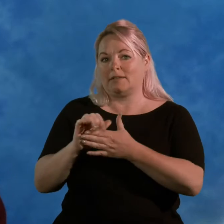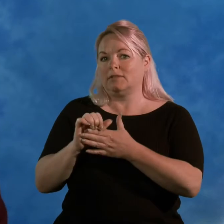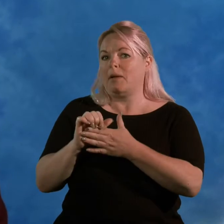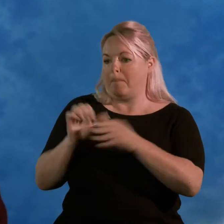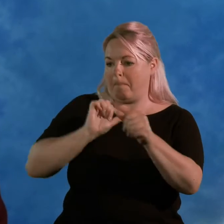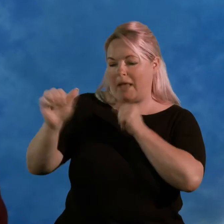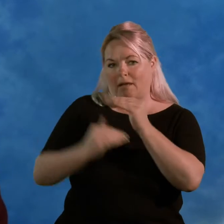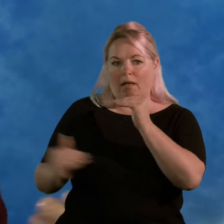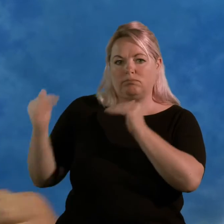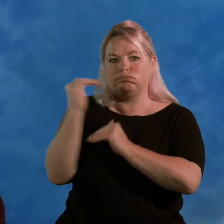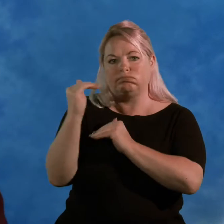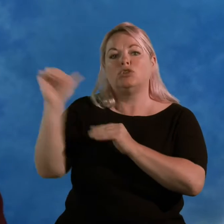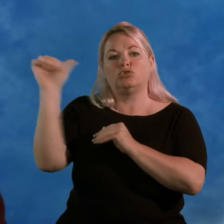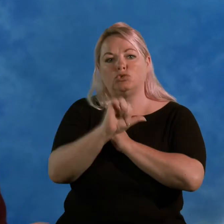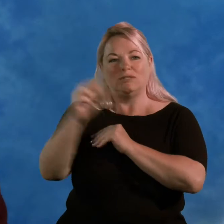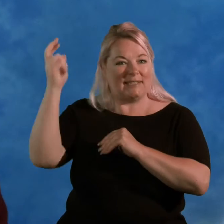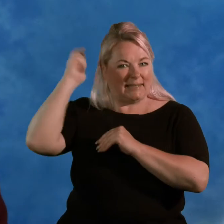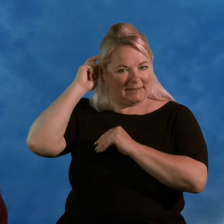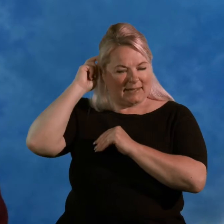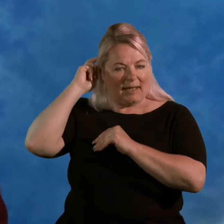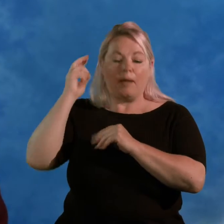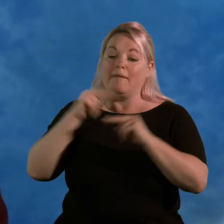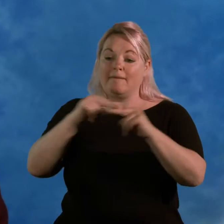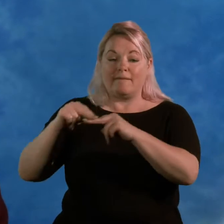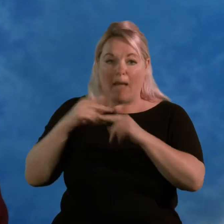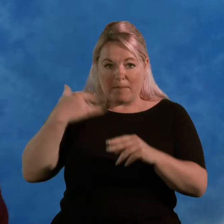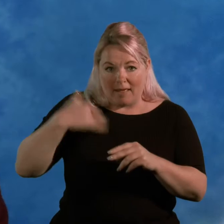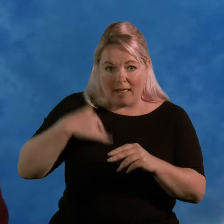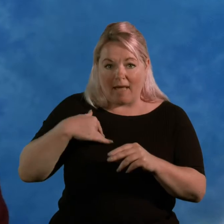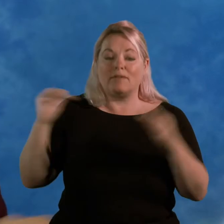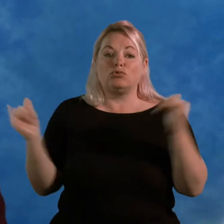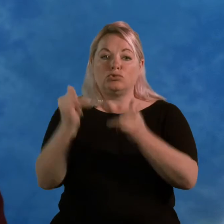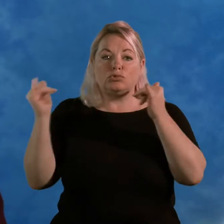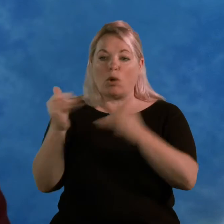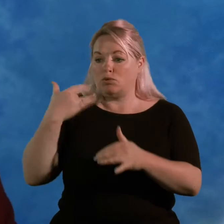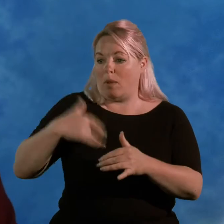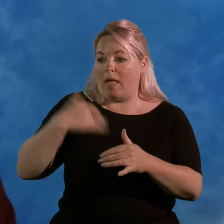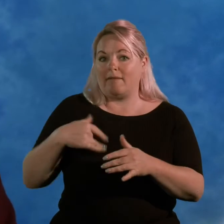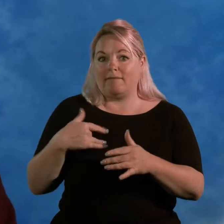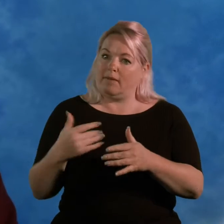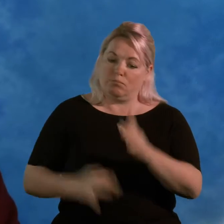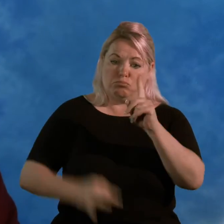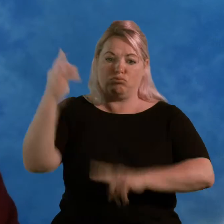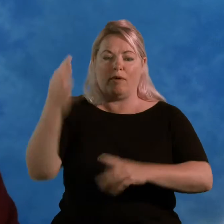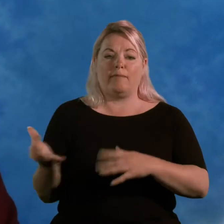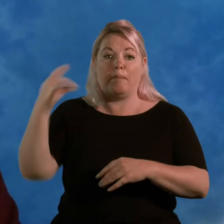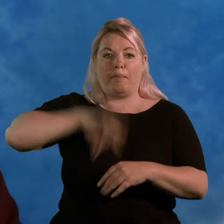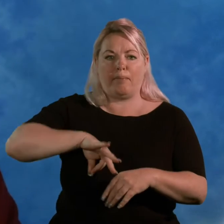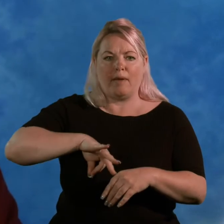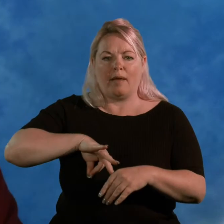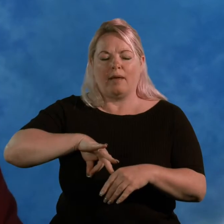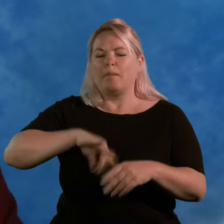justified the implant. And the improvement to family life and my own social life, that just came as a bonus. But